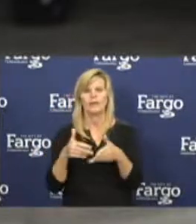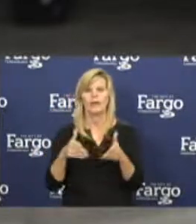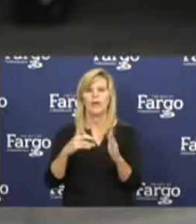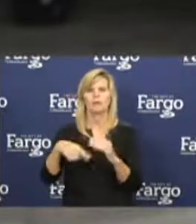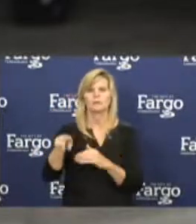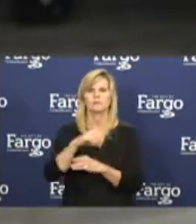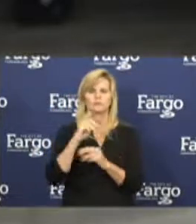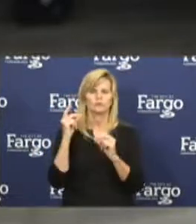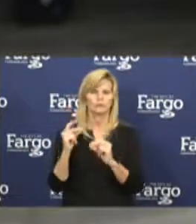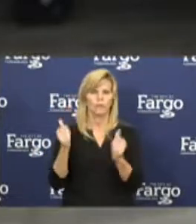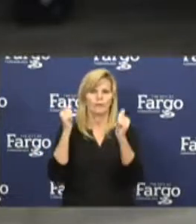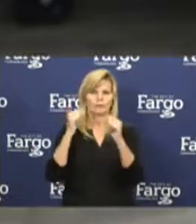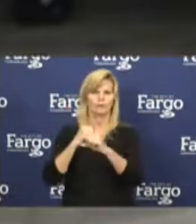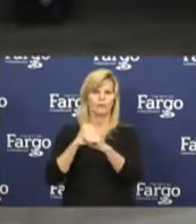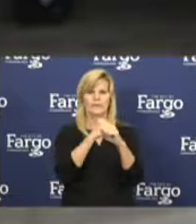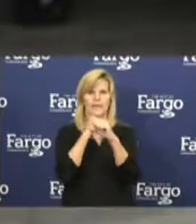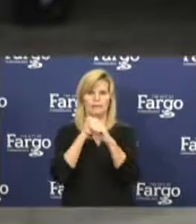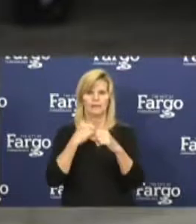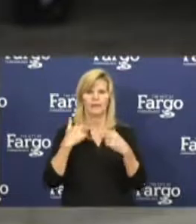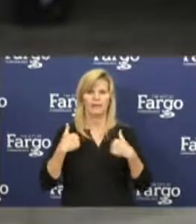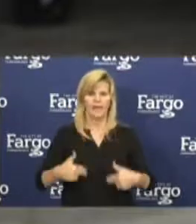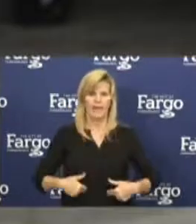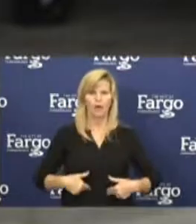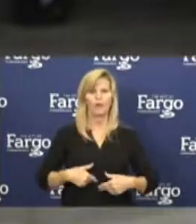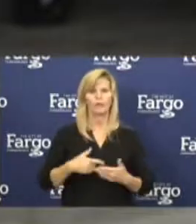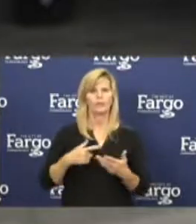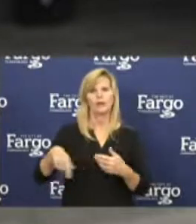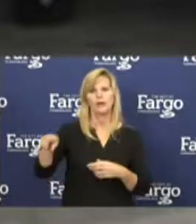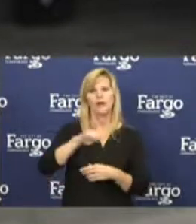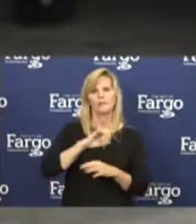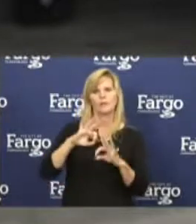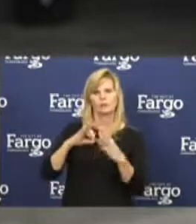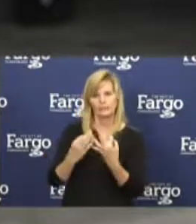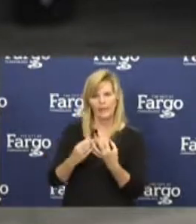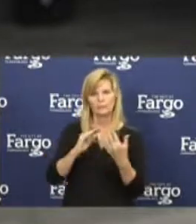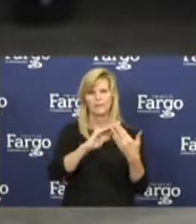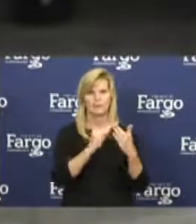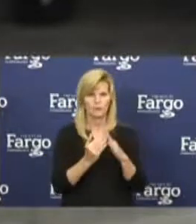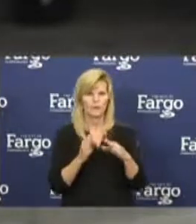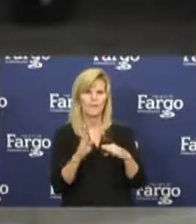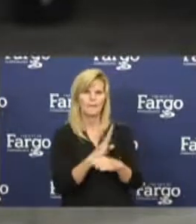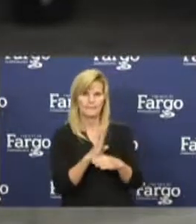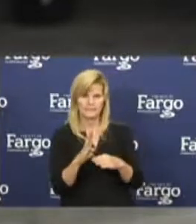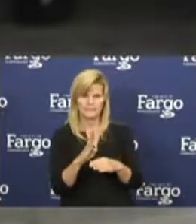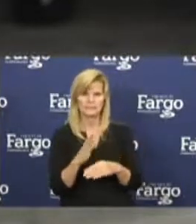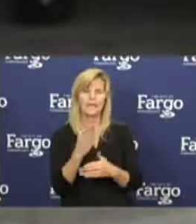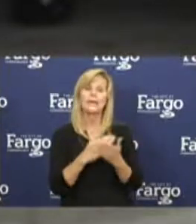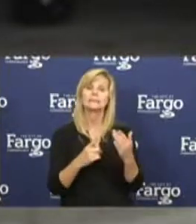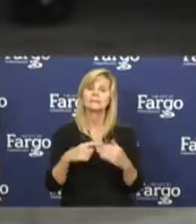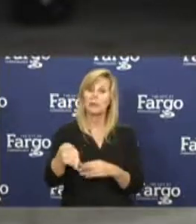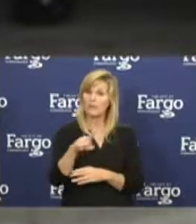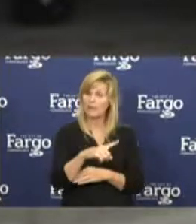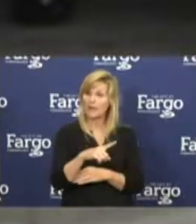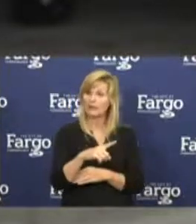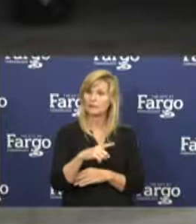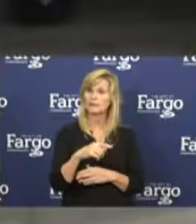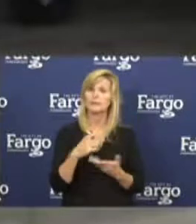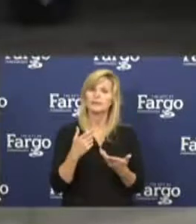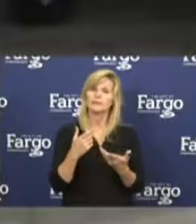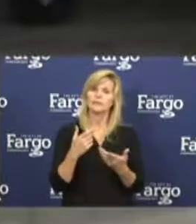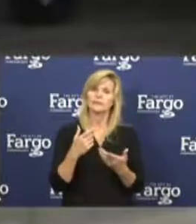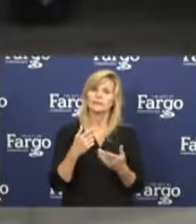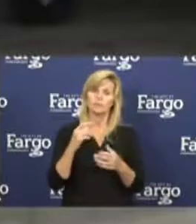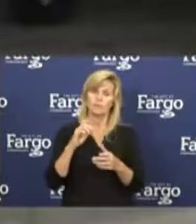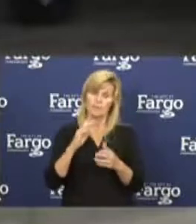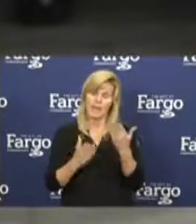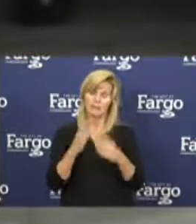swift action to protect the health and well-being of the families, communities, and businesses. And some of that is he can activate the National